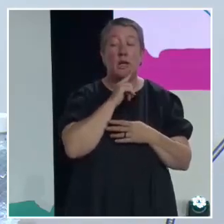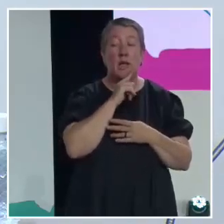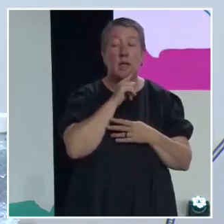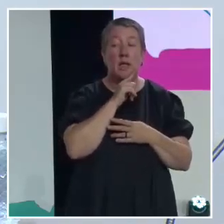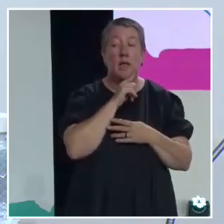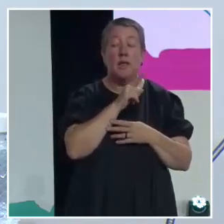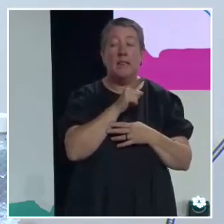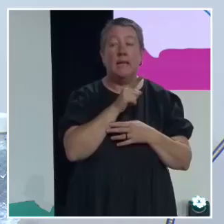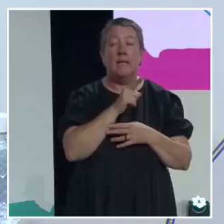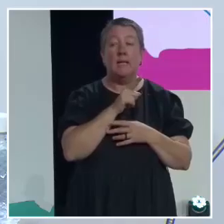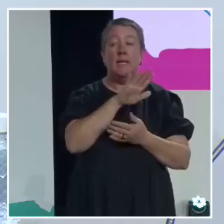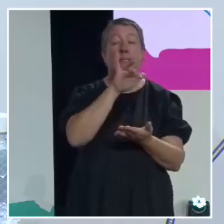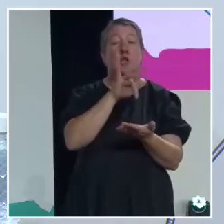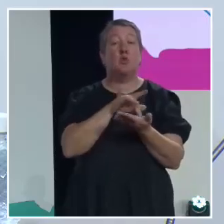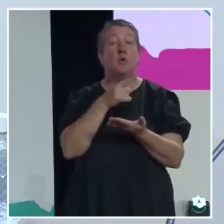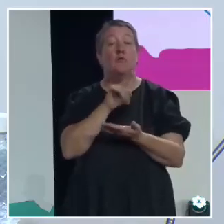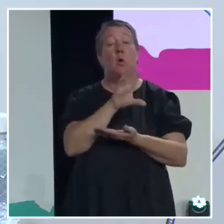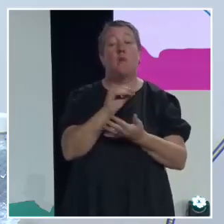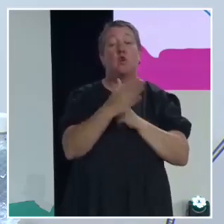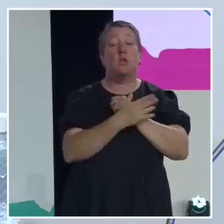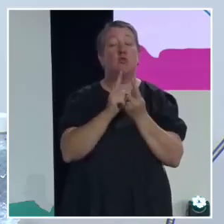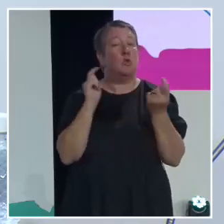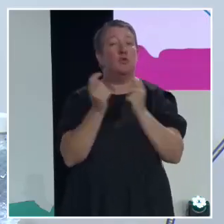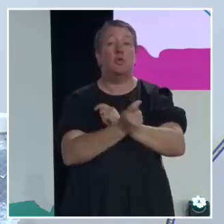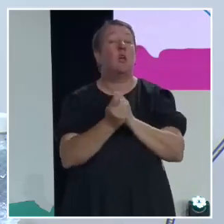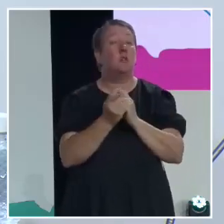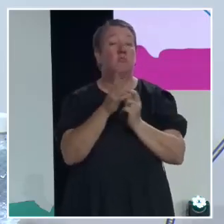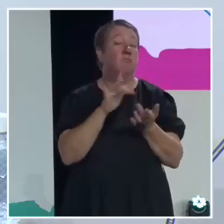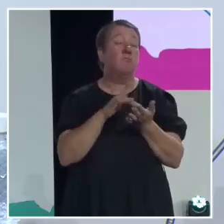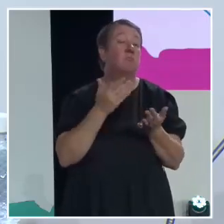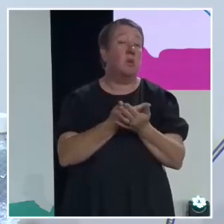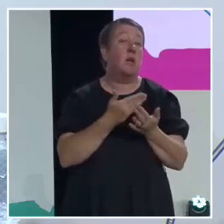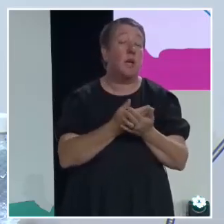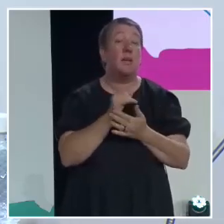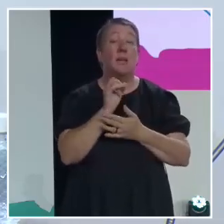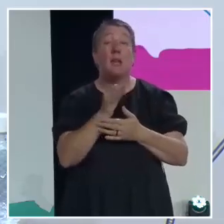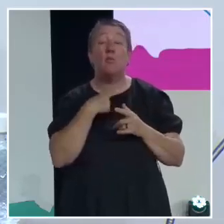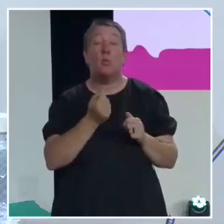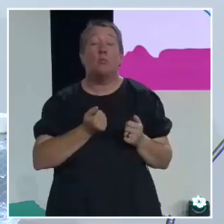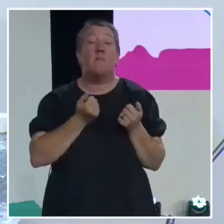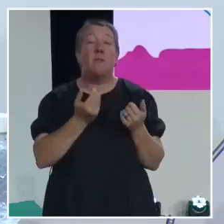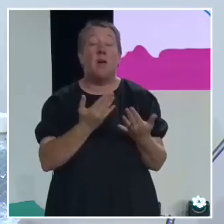a game changer for African countries if we provide the right